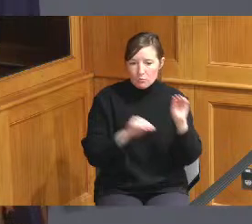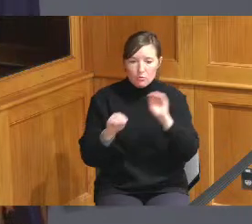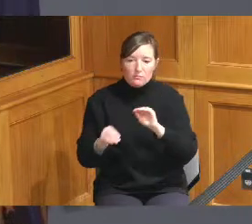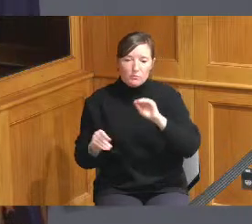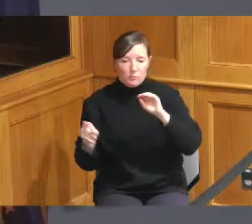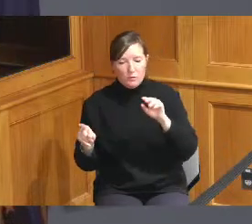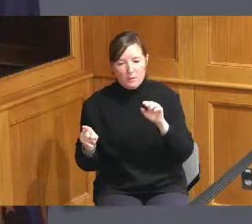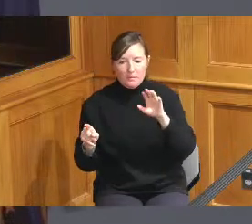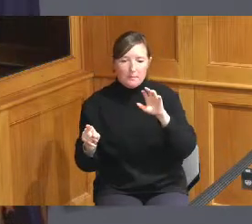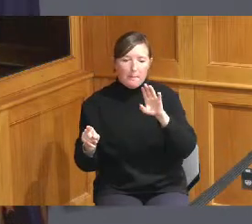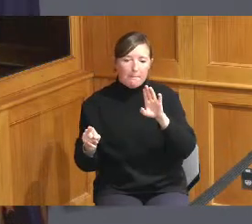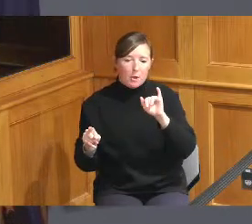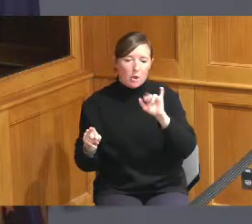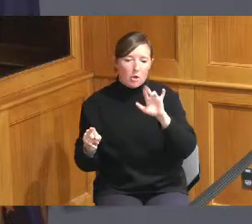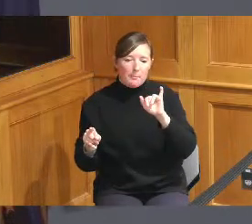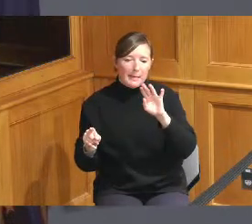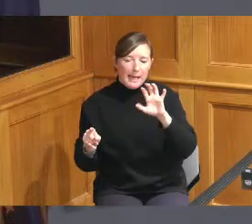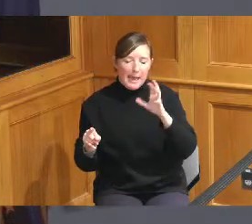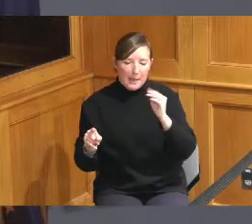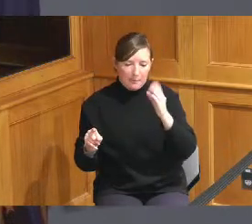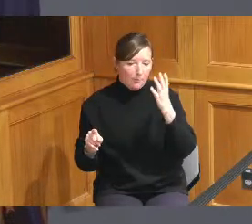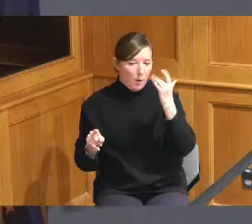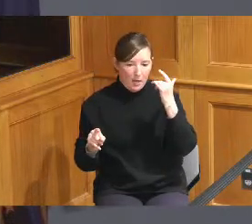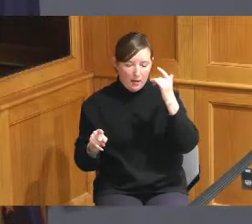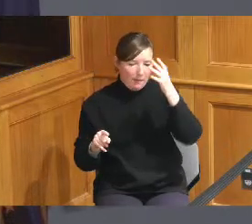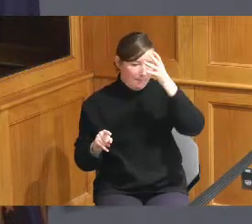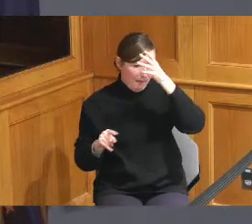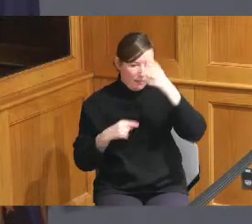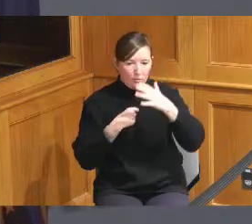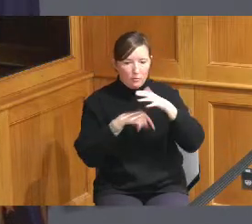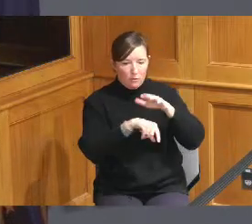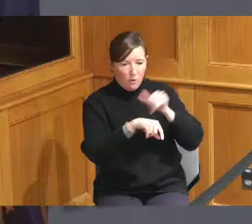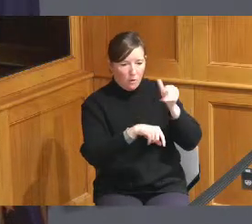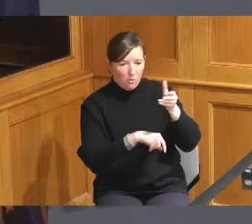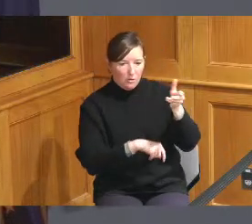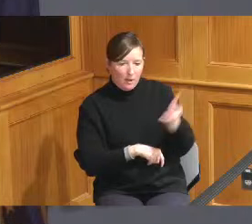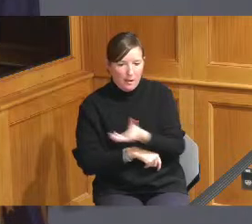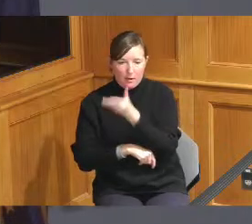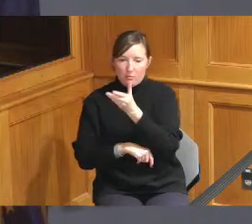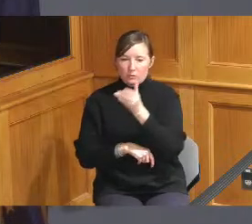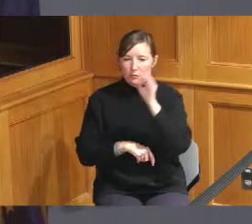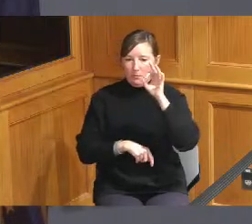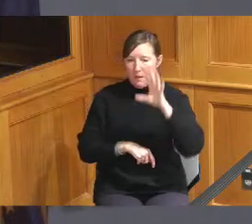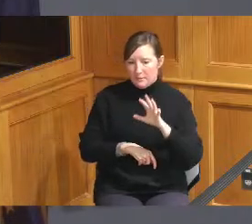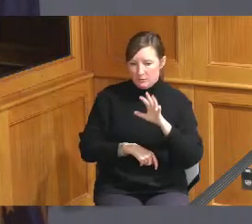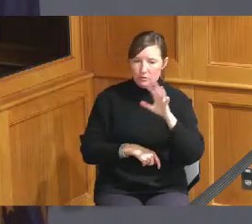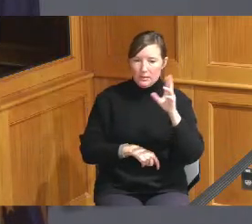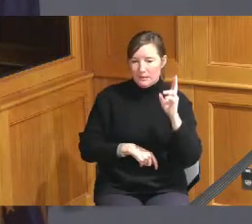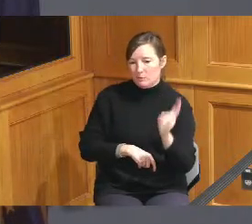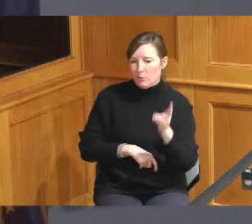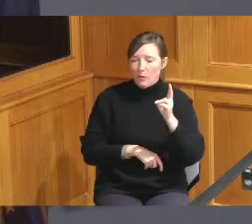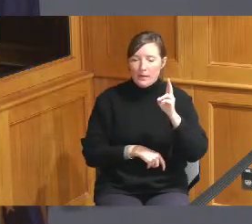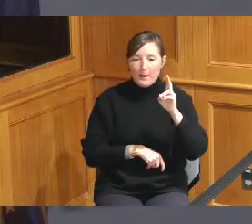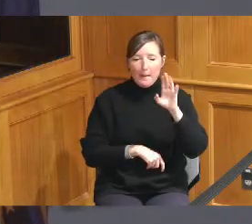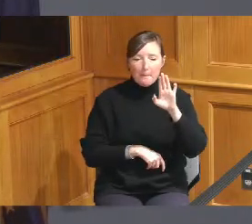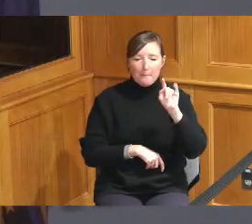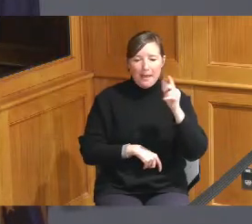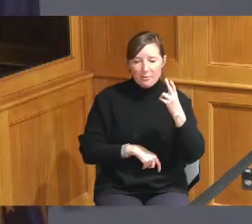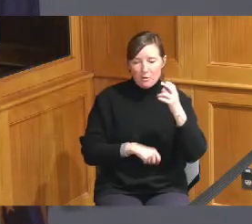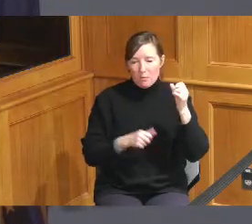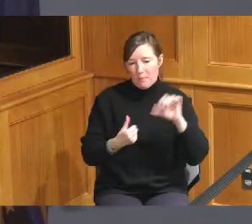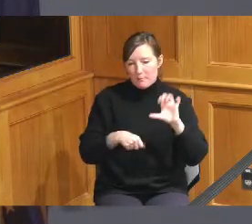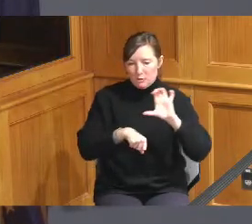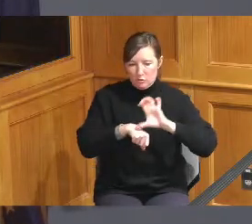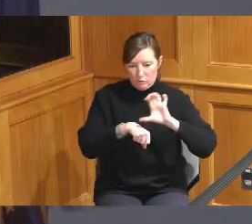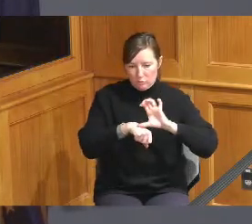Birmingham when her father was called to pastor historic Bethel Baptist Church at age 8. Whereas at